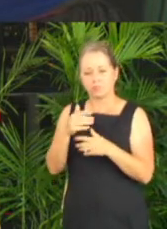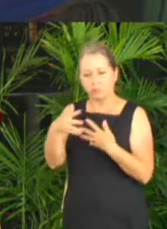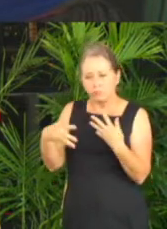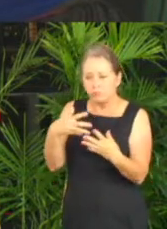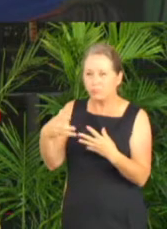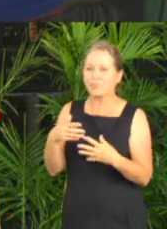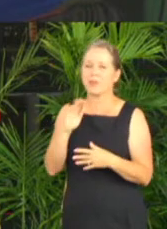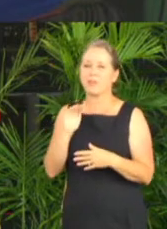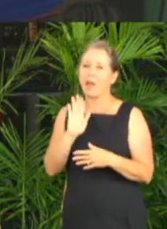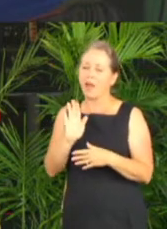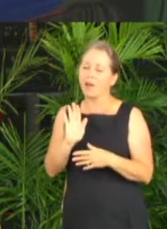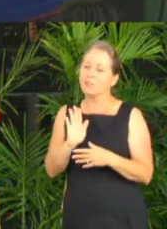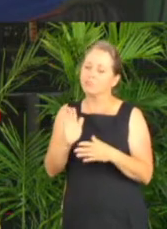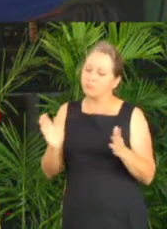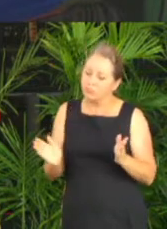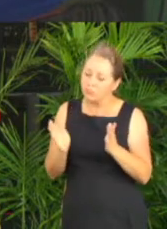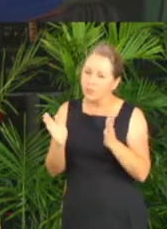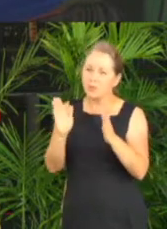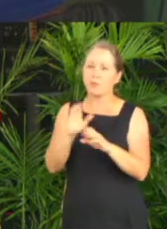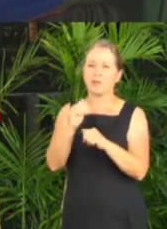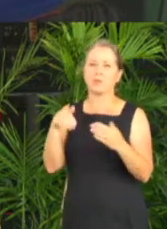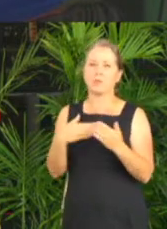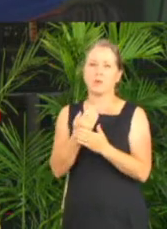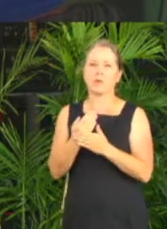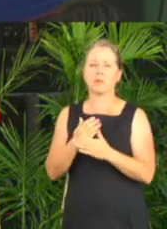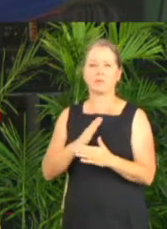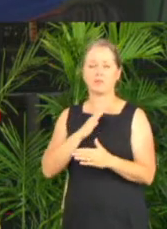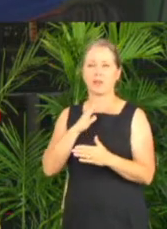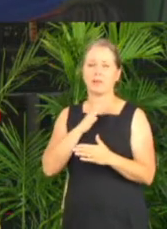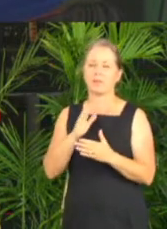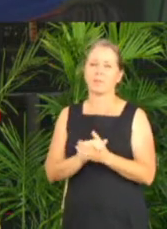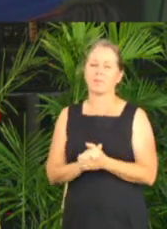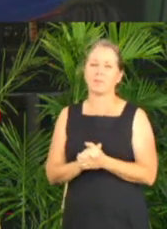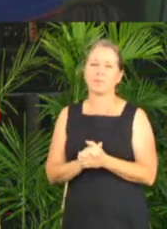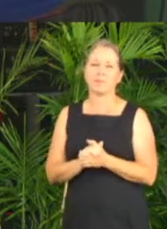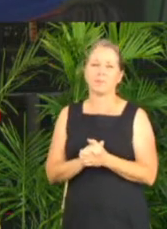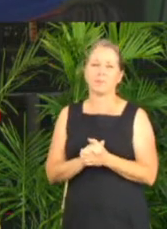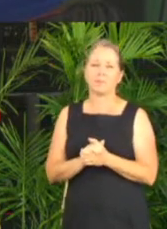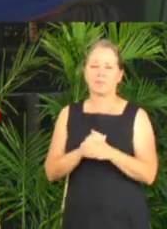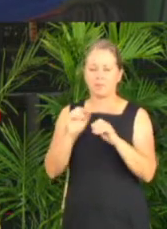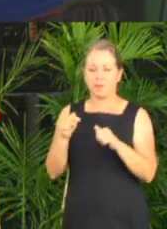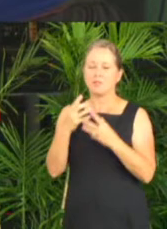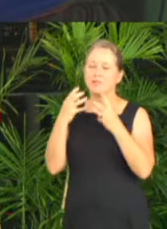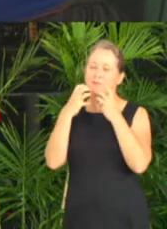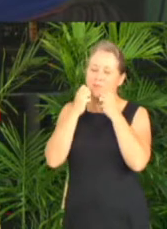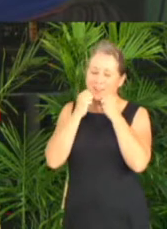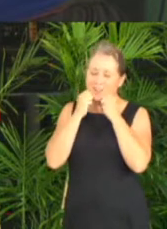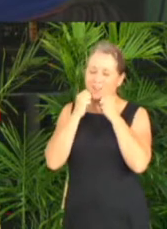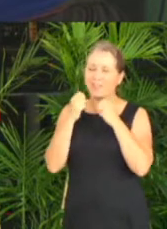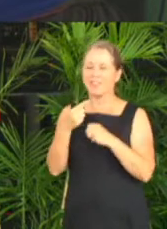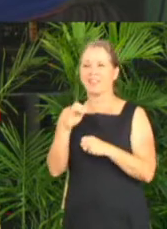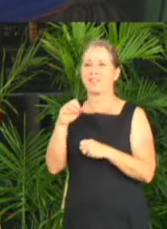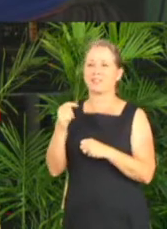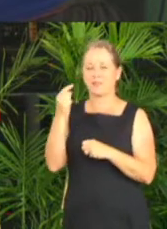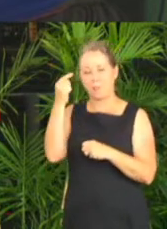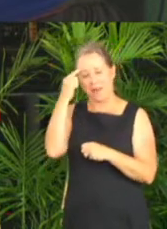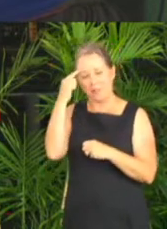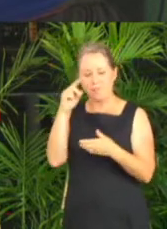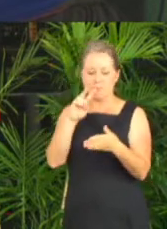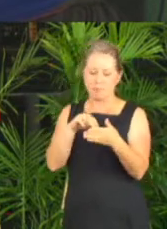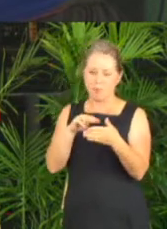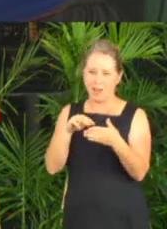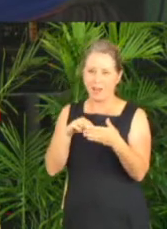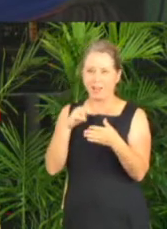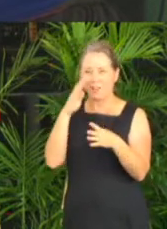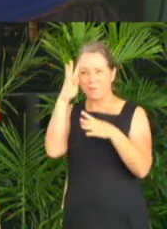their stairway to renewal and refinement. May you treasure the gifts of the mind, through reading